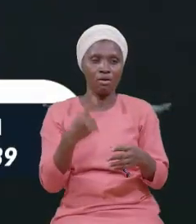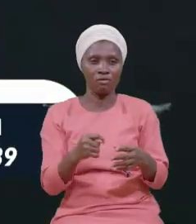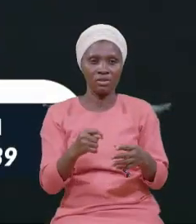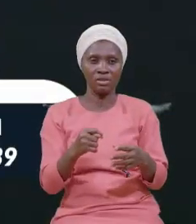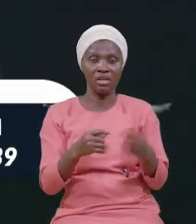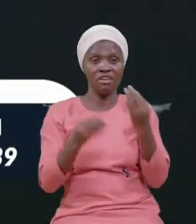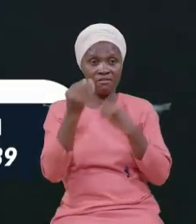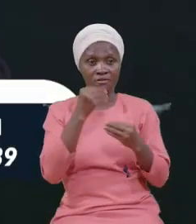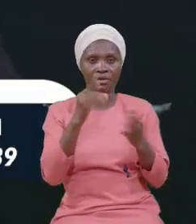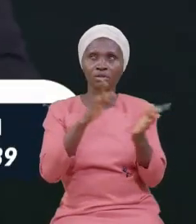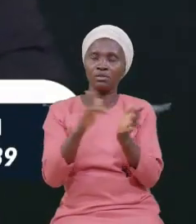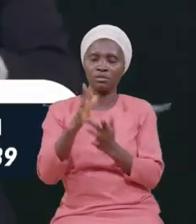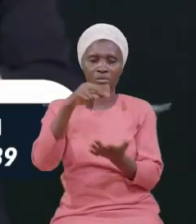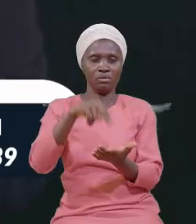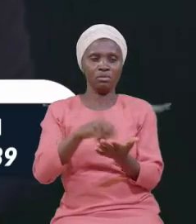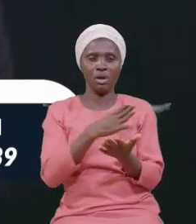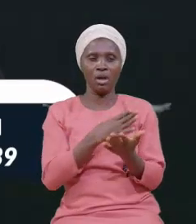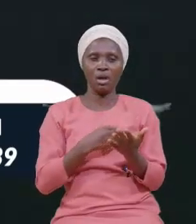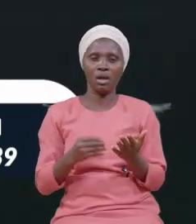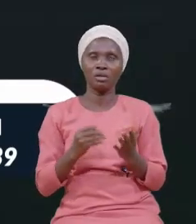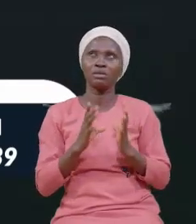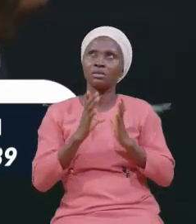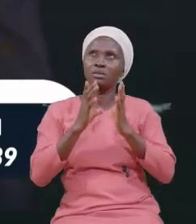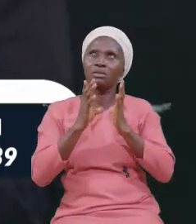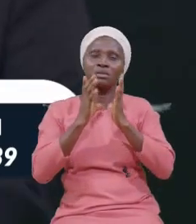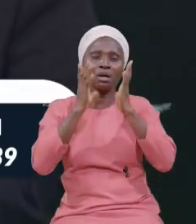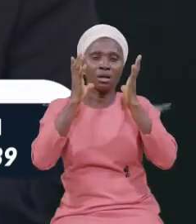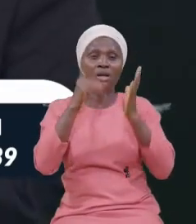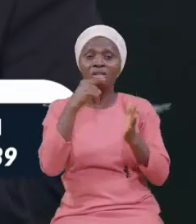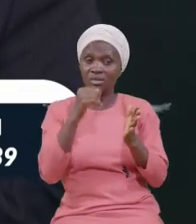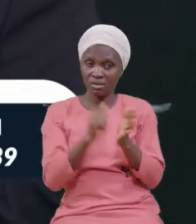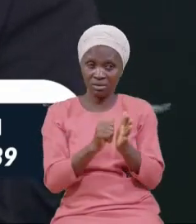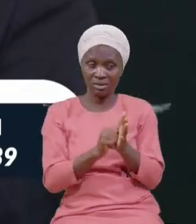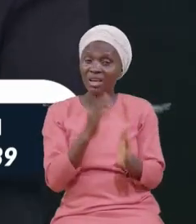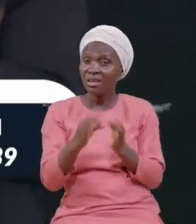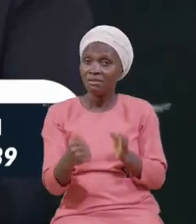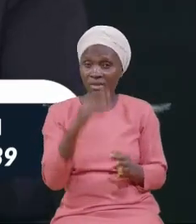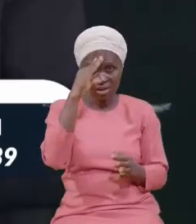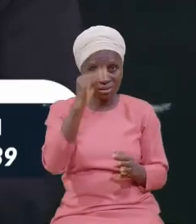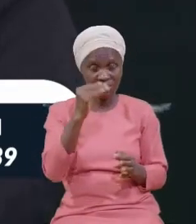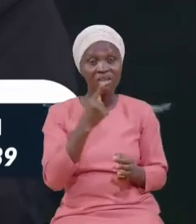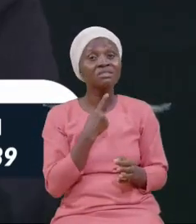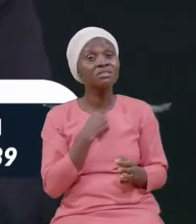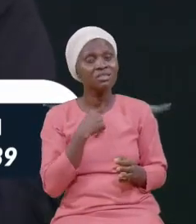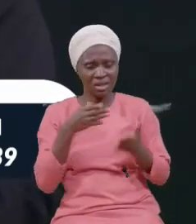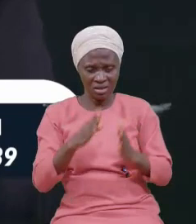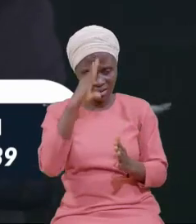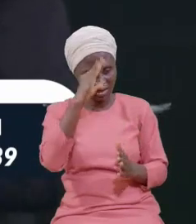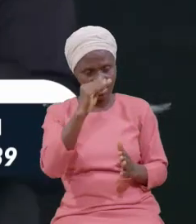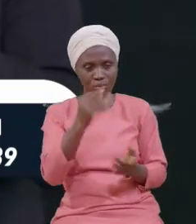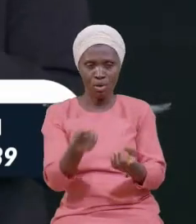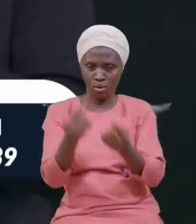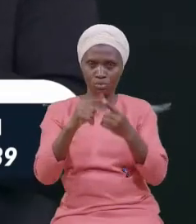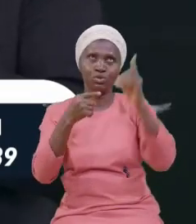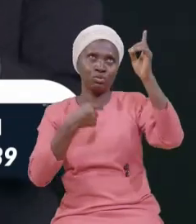cried, saying, if any man thirst, let him come unto me and drink. In verse 38,